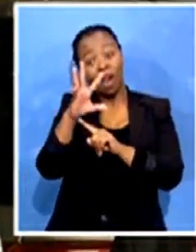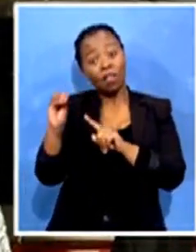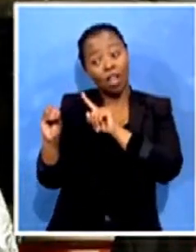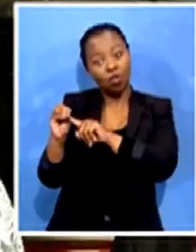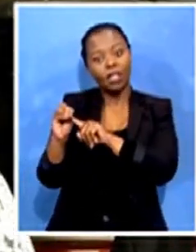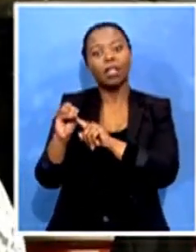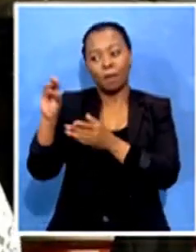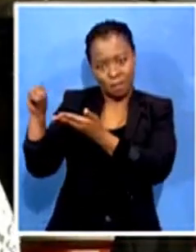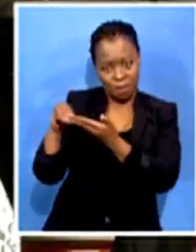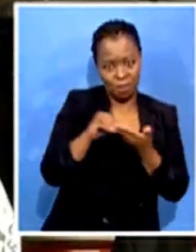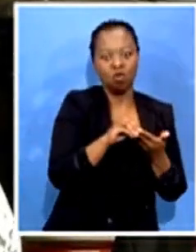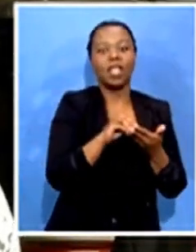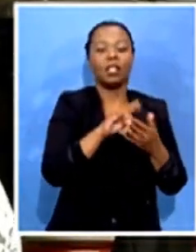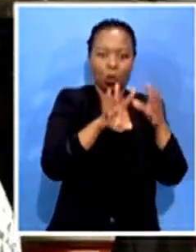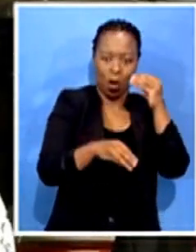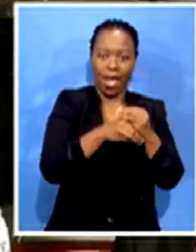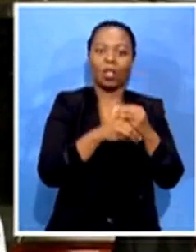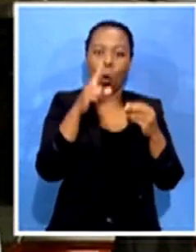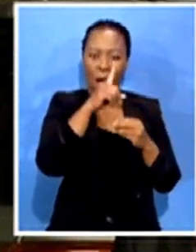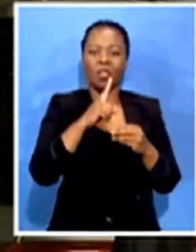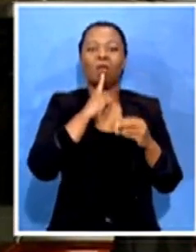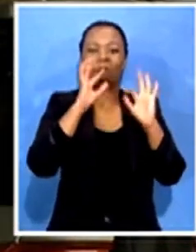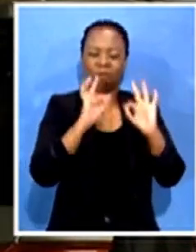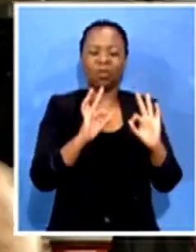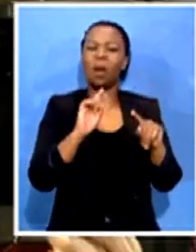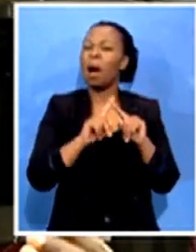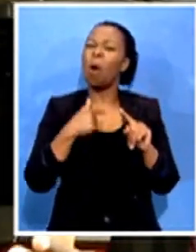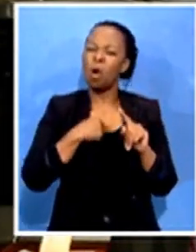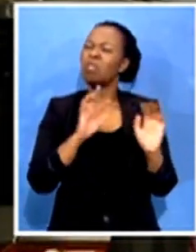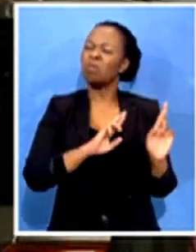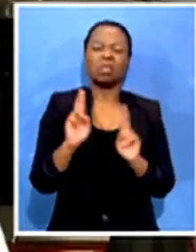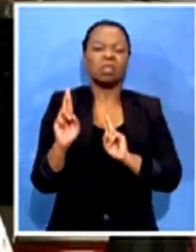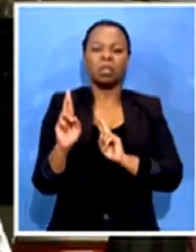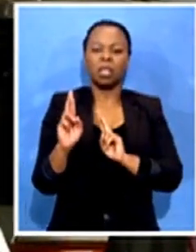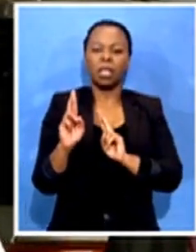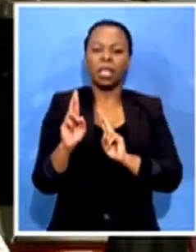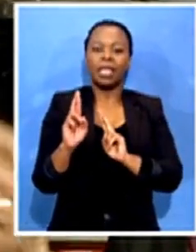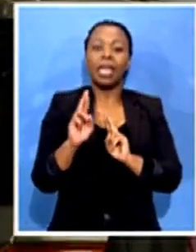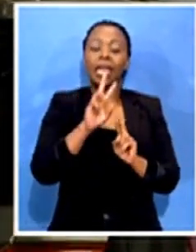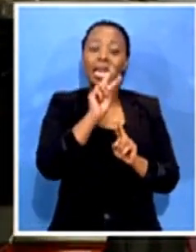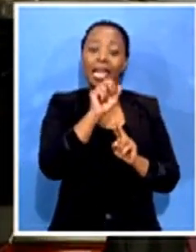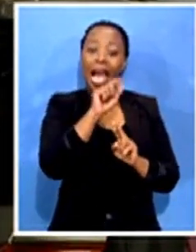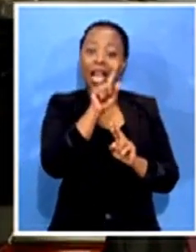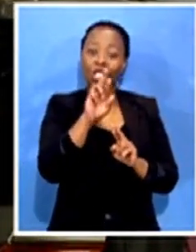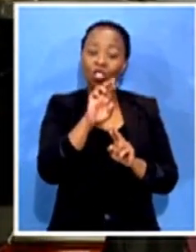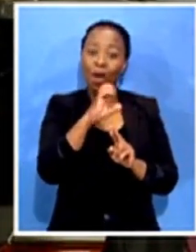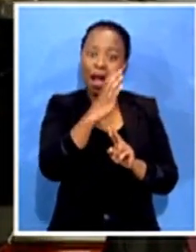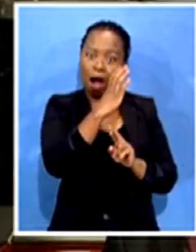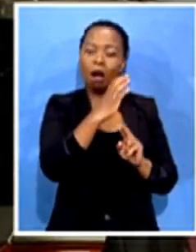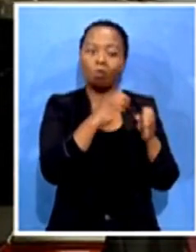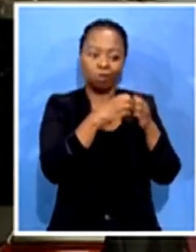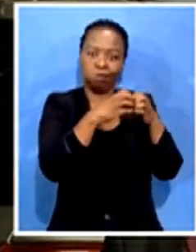ready to keep increasing Nasrec. This is the report we have given. I spoke to the president,